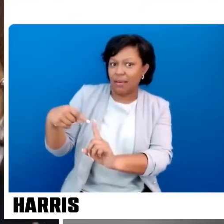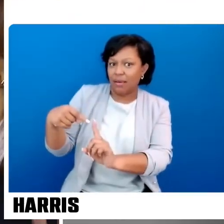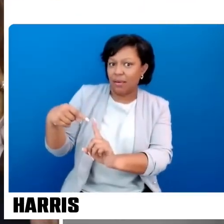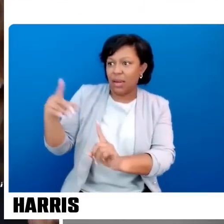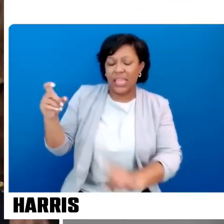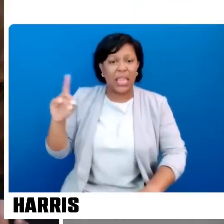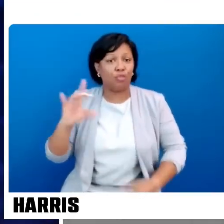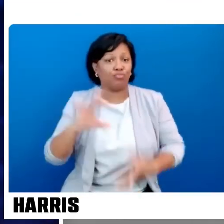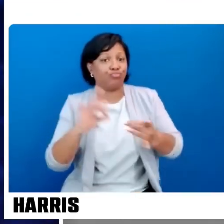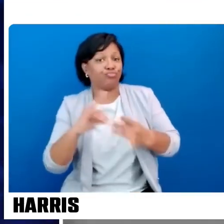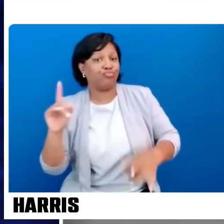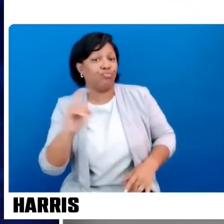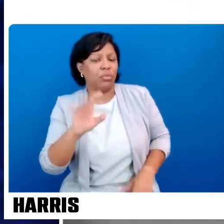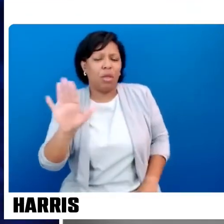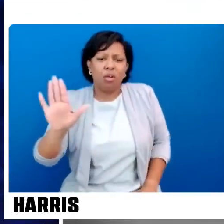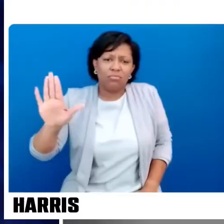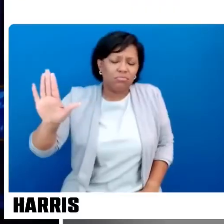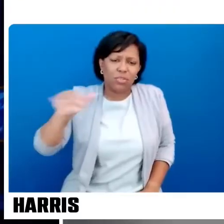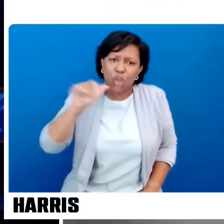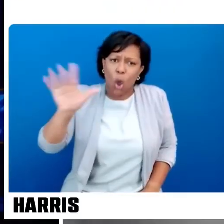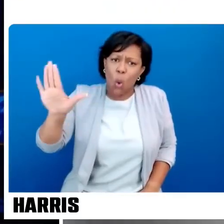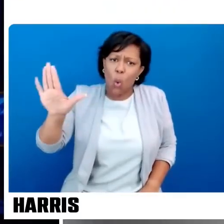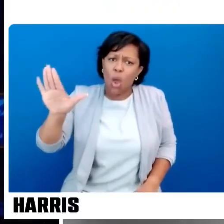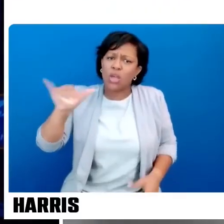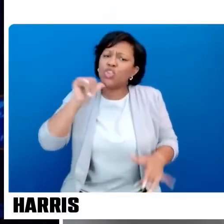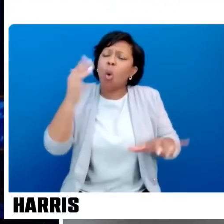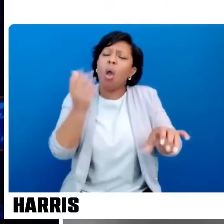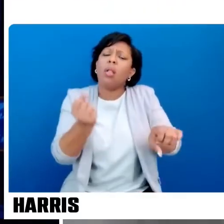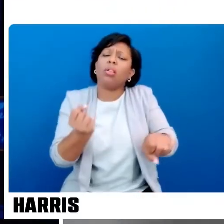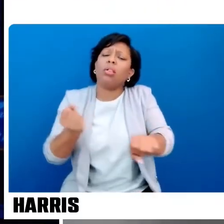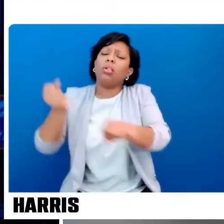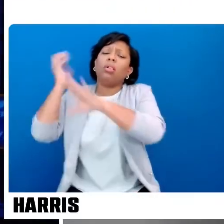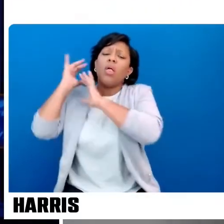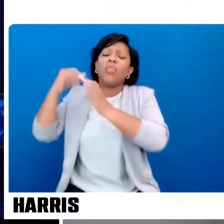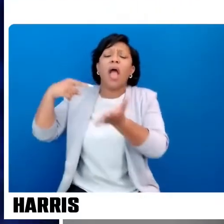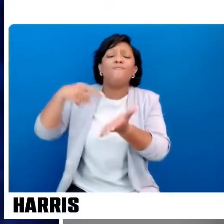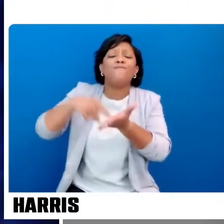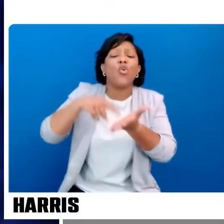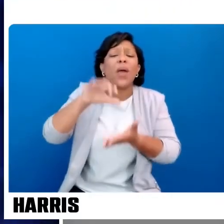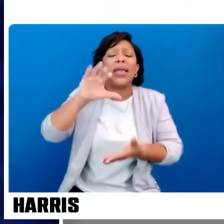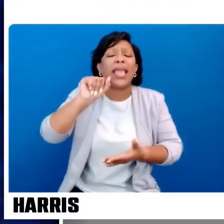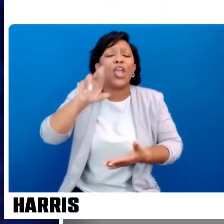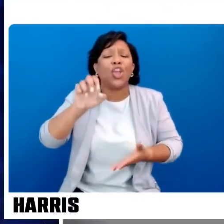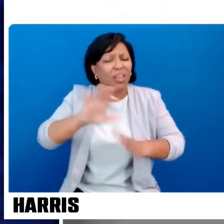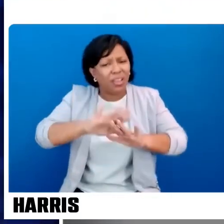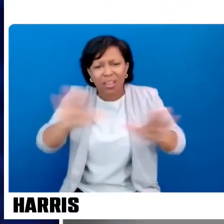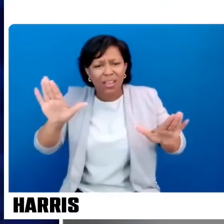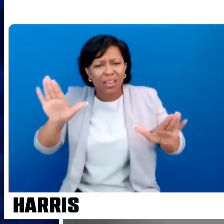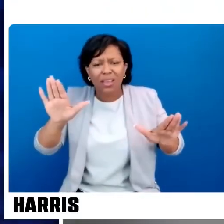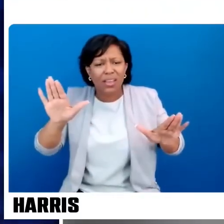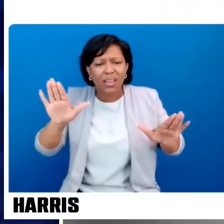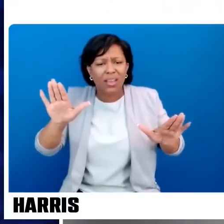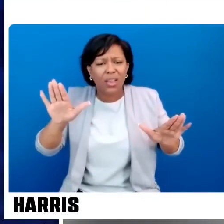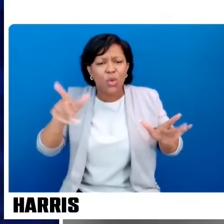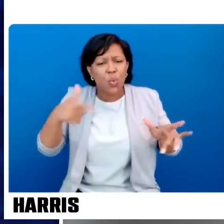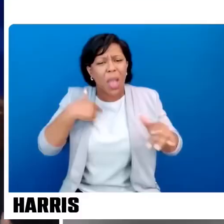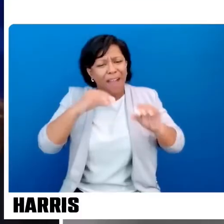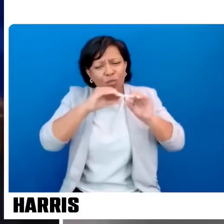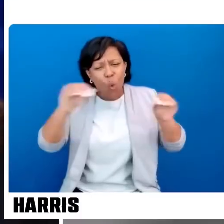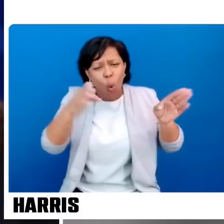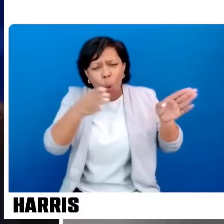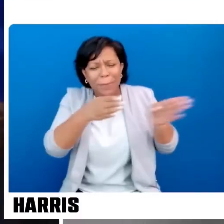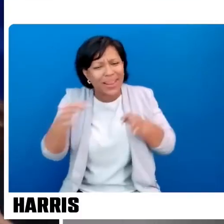don't get rid of the Affordable Care Act. You have no plan. And what the Affordable Care Act has done is eliminate the ability